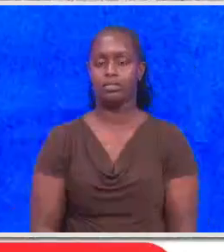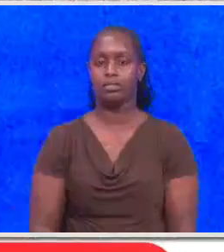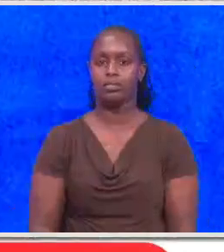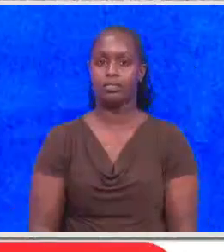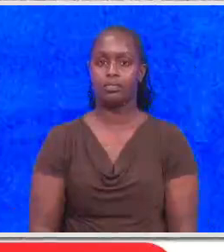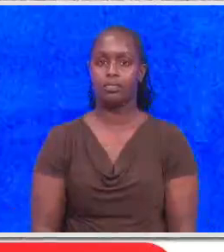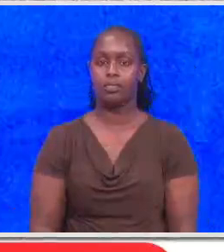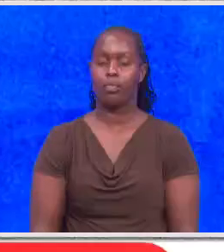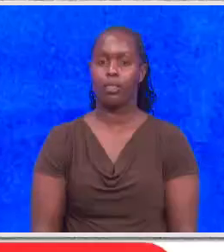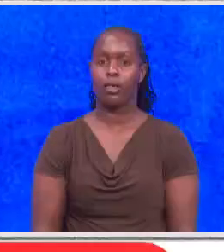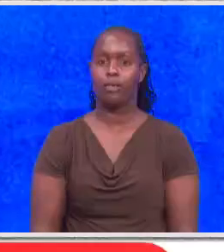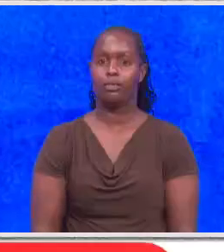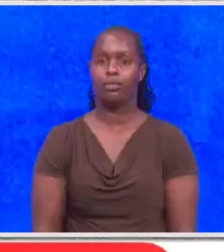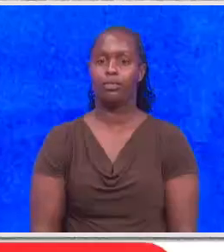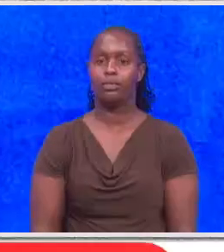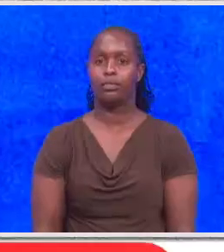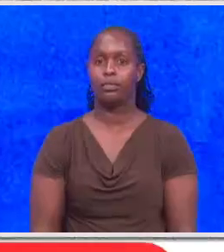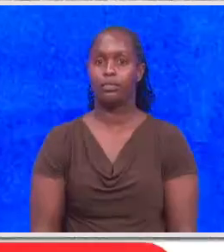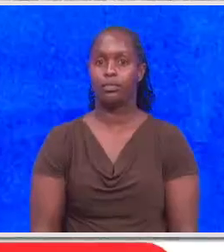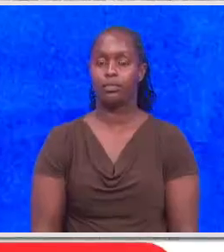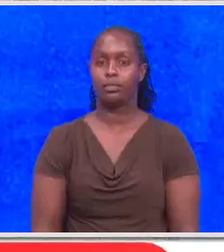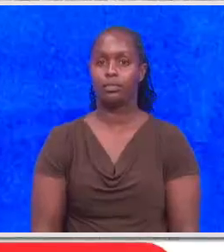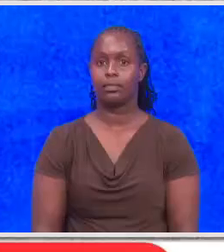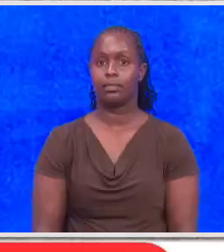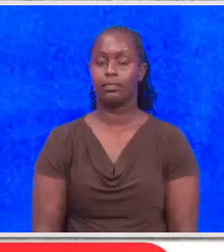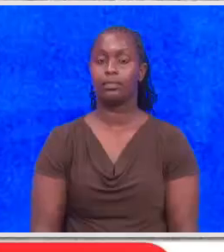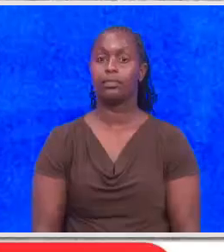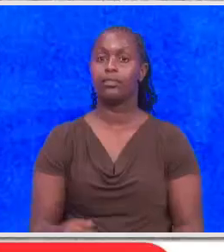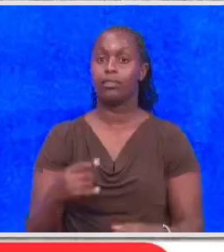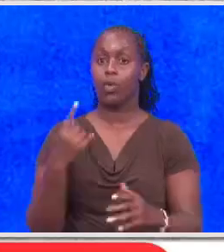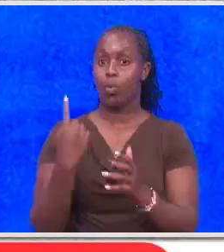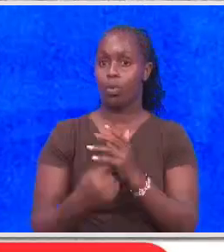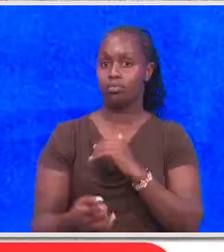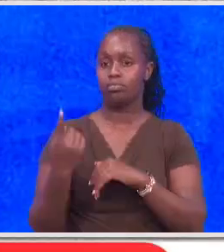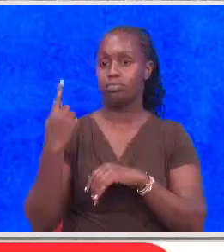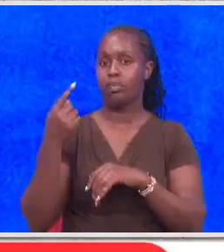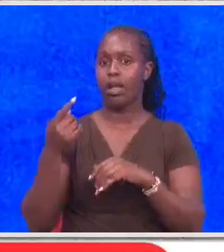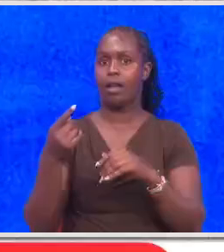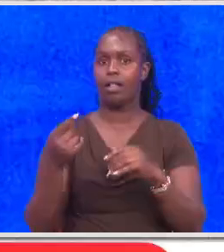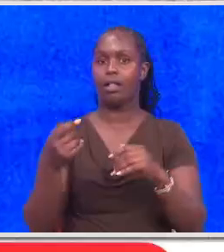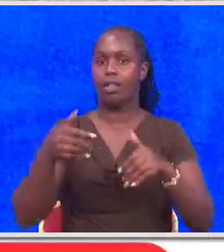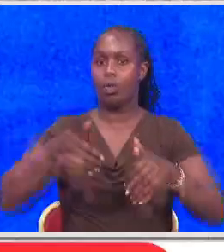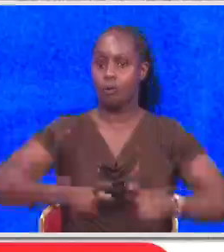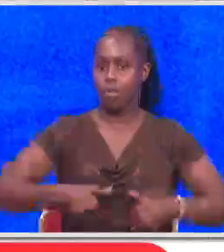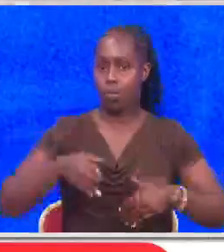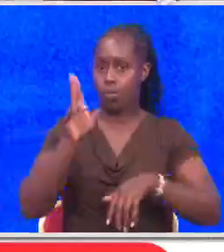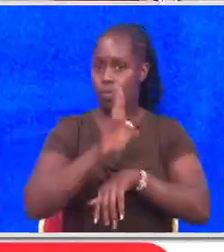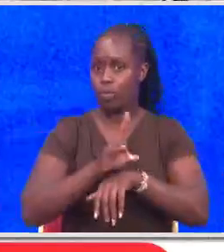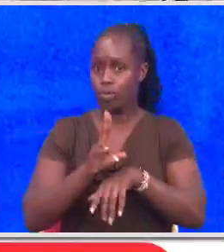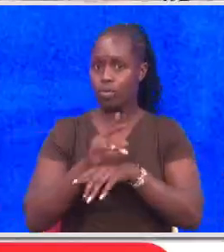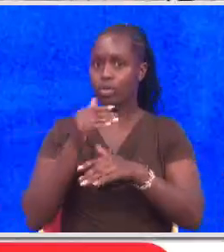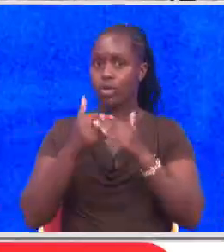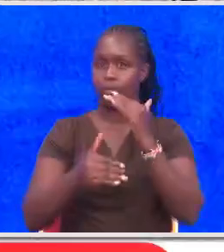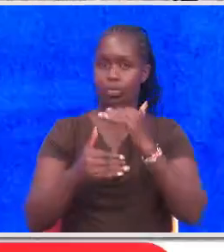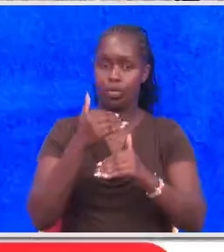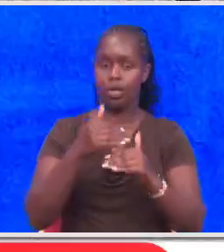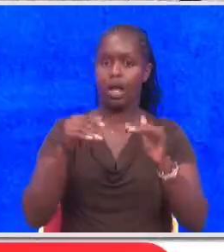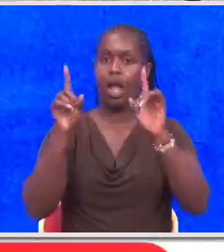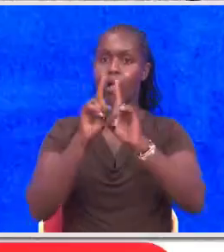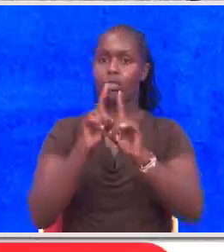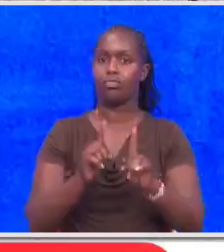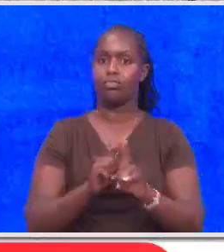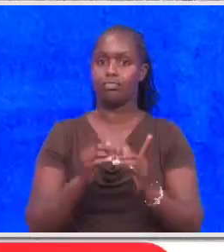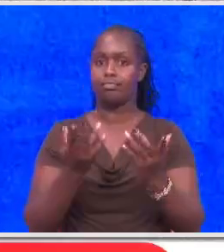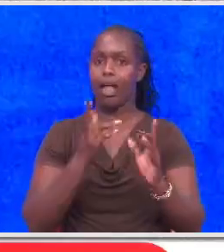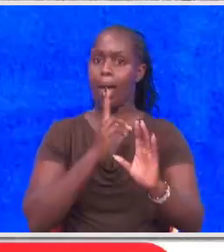Cognizance of the role that the youth play in building this nation, and we participate